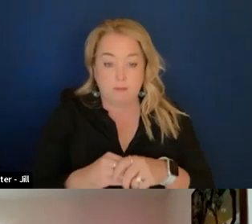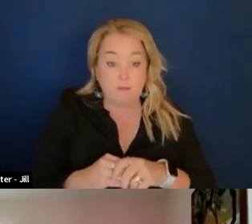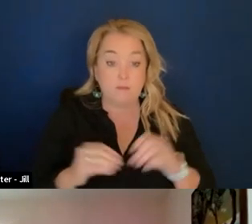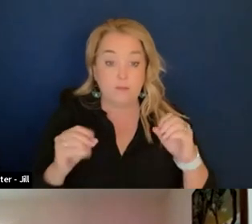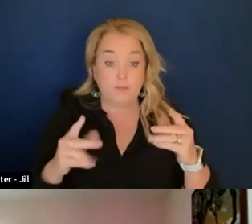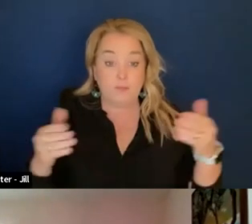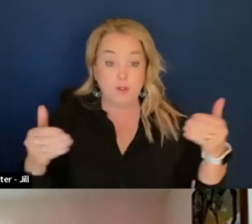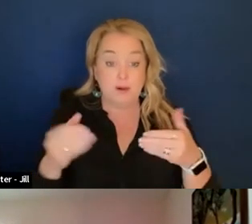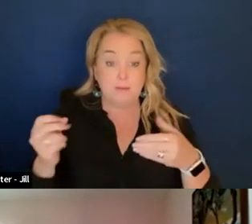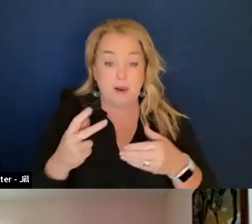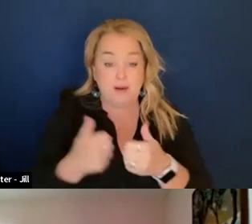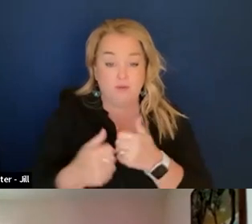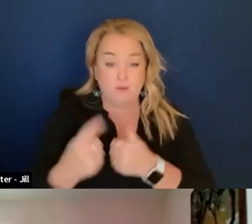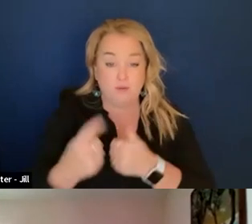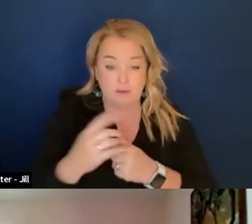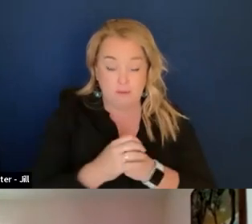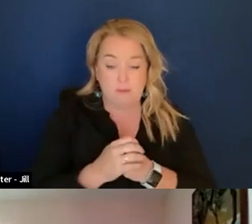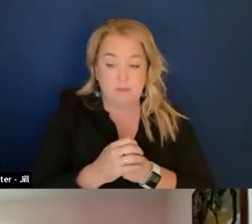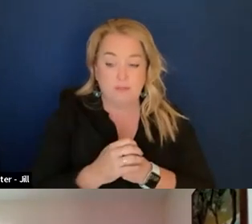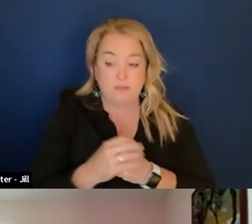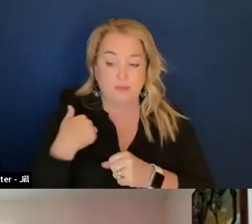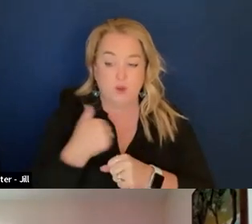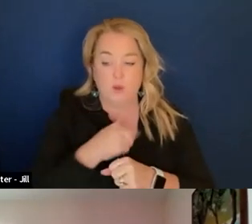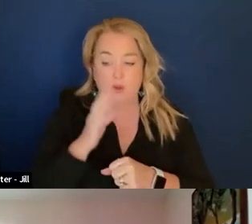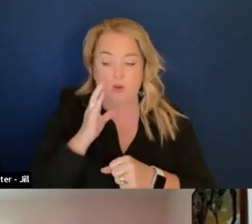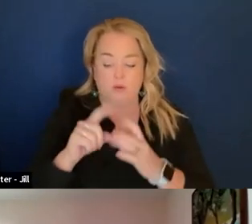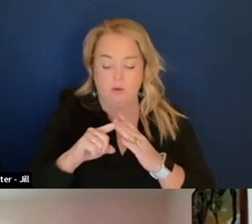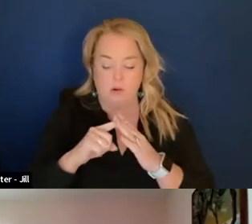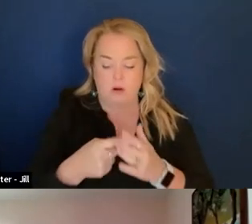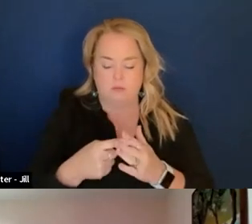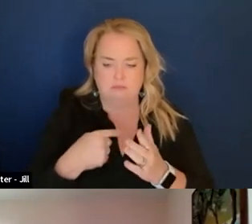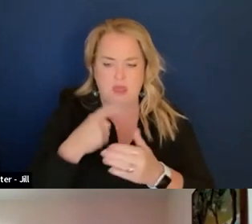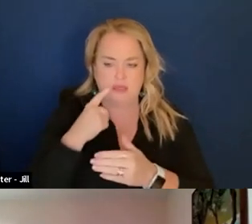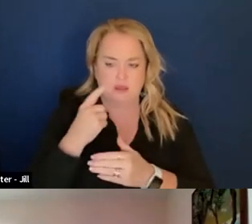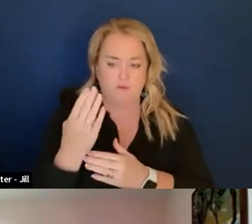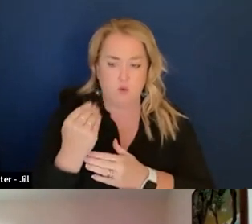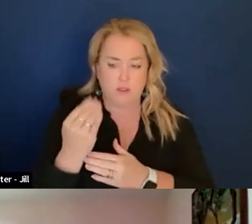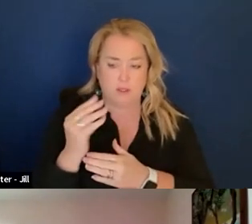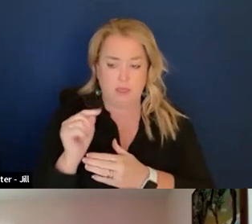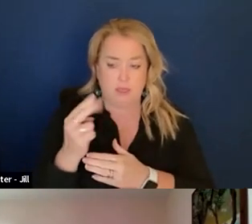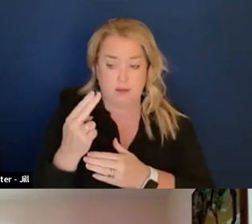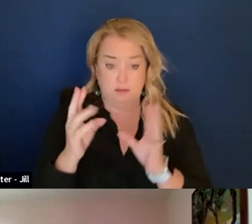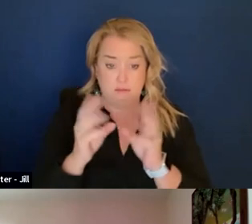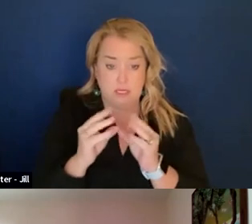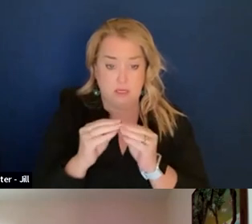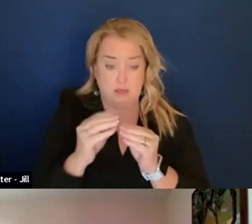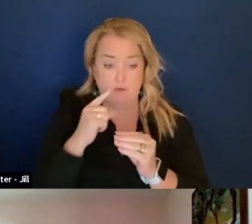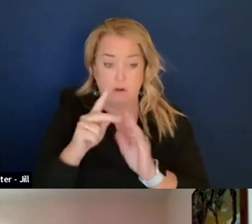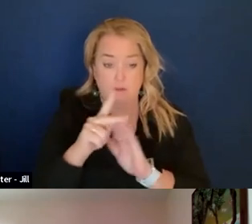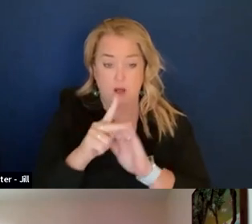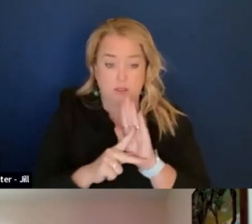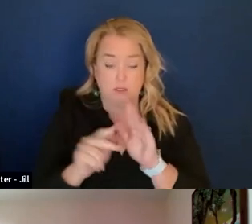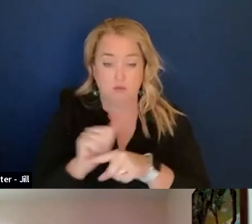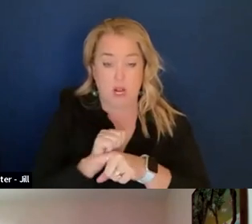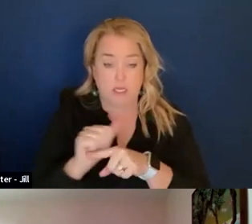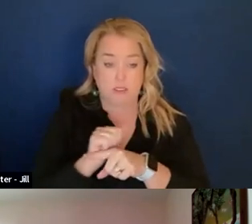Right. Welcome back, everybody. So we are about to start our, I think this is maybe our 14th meeting of the Policy and Practice Subcommittee